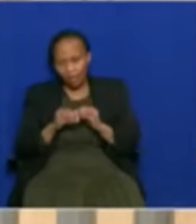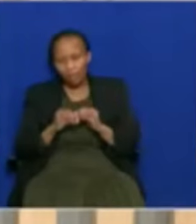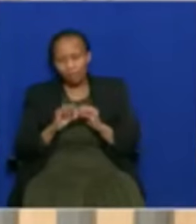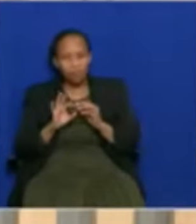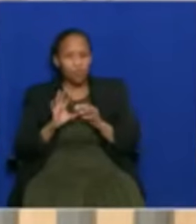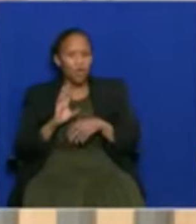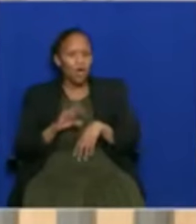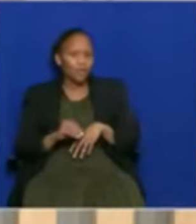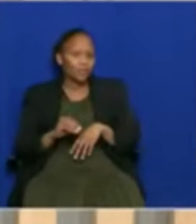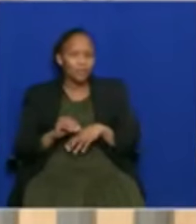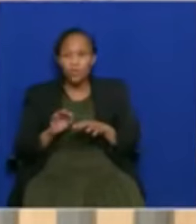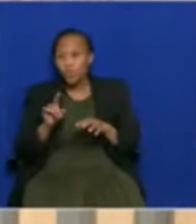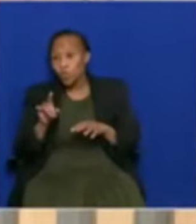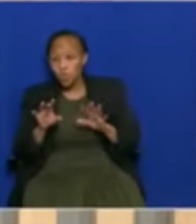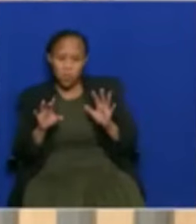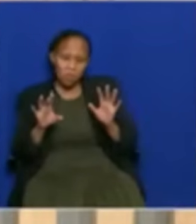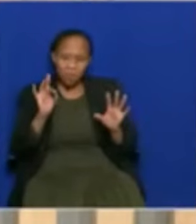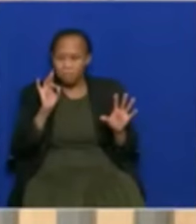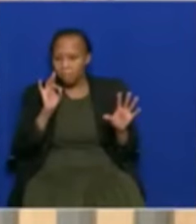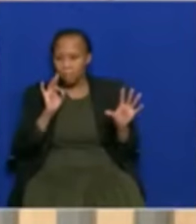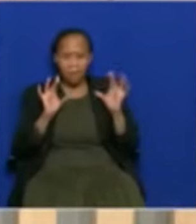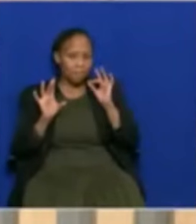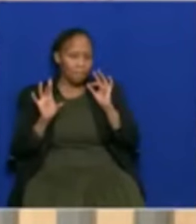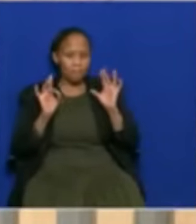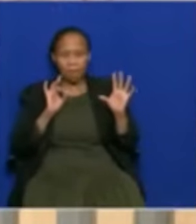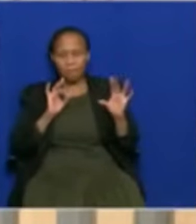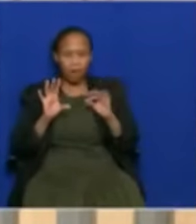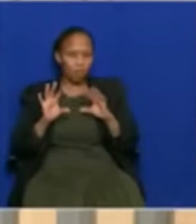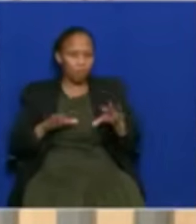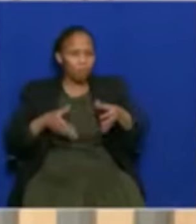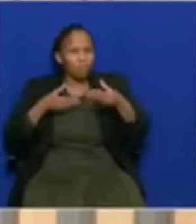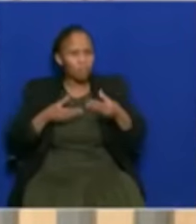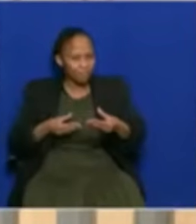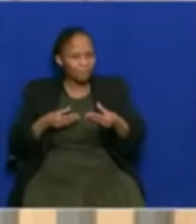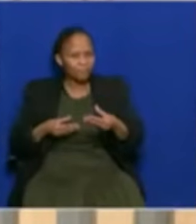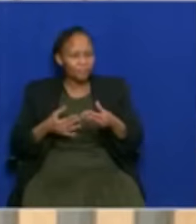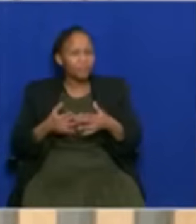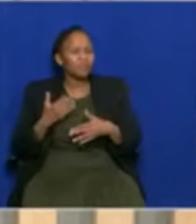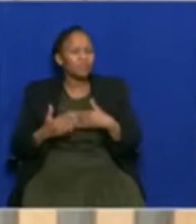choose documents in that process, including questions posed to them.